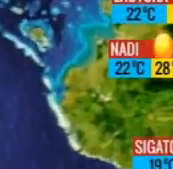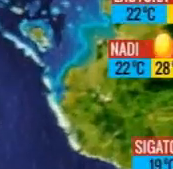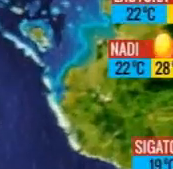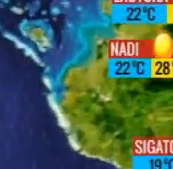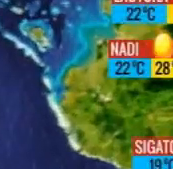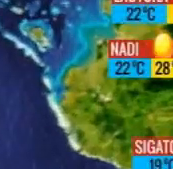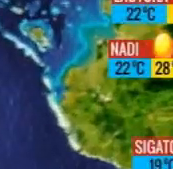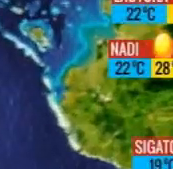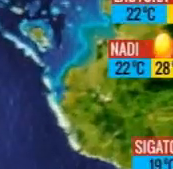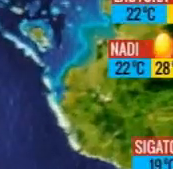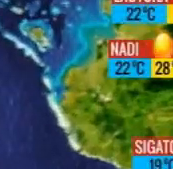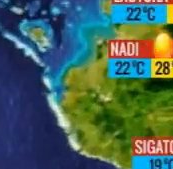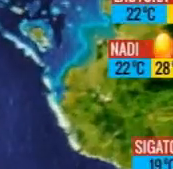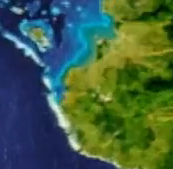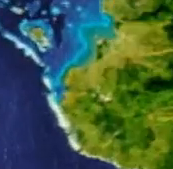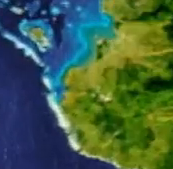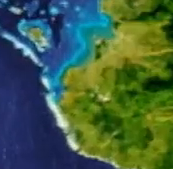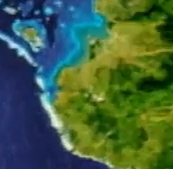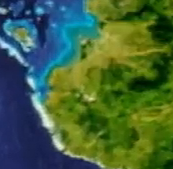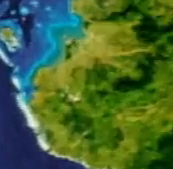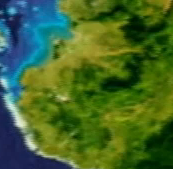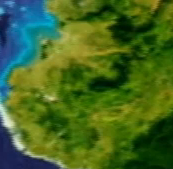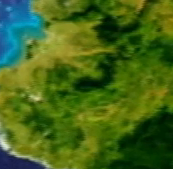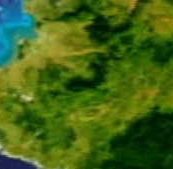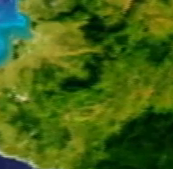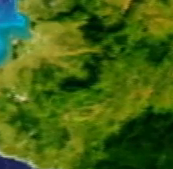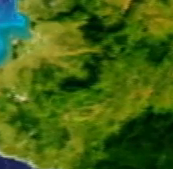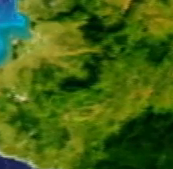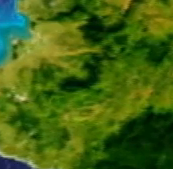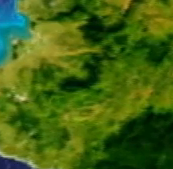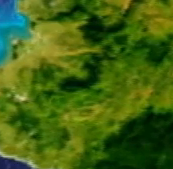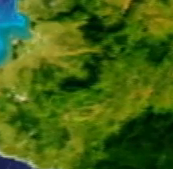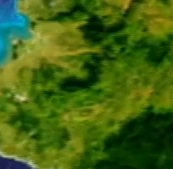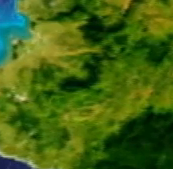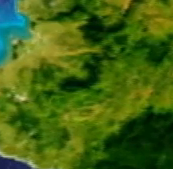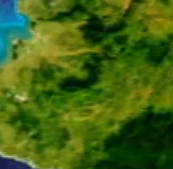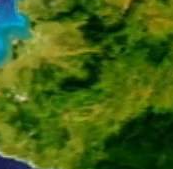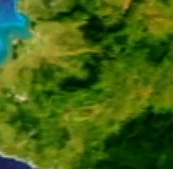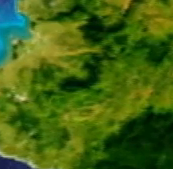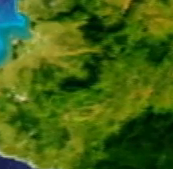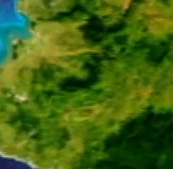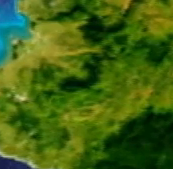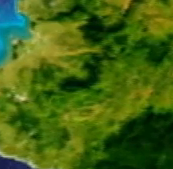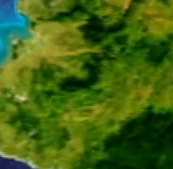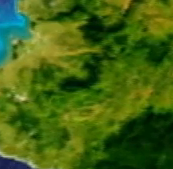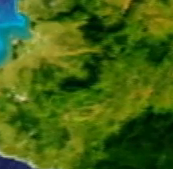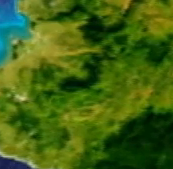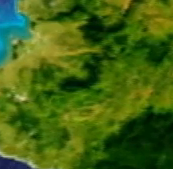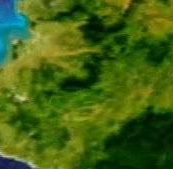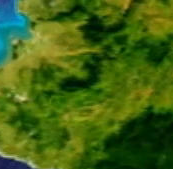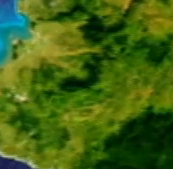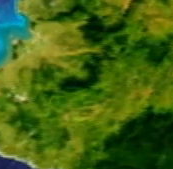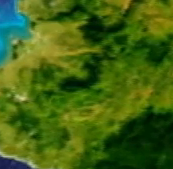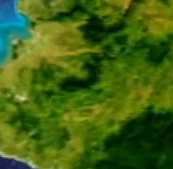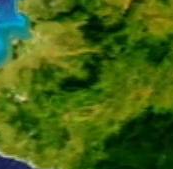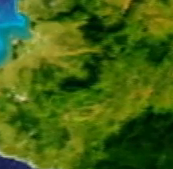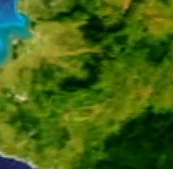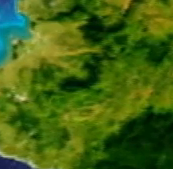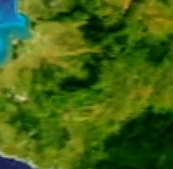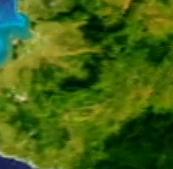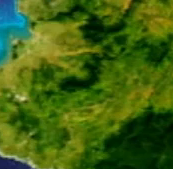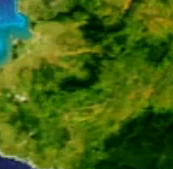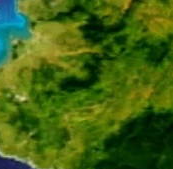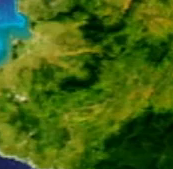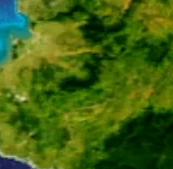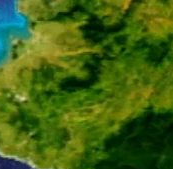and a bit warmer than in the east. Eastwards from Peck Harbour to Suva, there was some cloudiness mixed with sunny spells and a